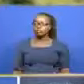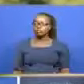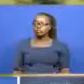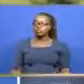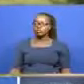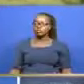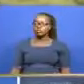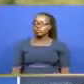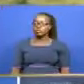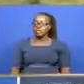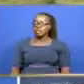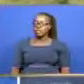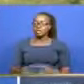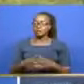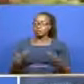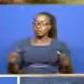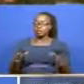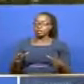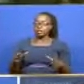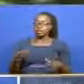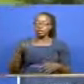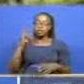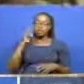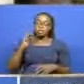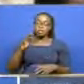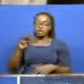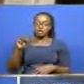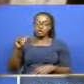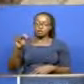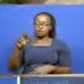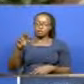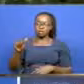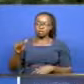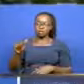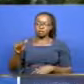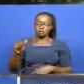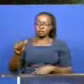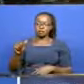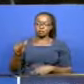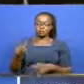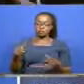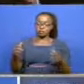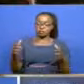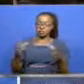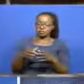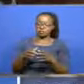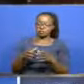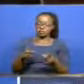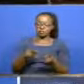Situated in the vast Masai Mara National Reserve, Matira Conservancy is the place to be.